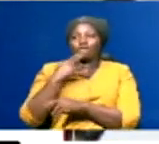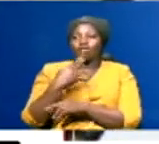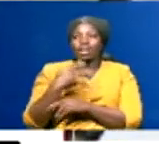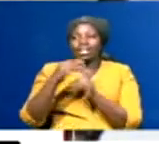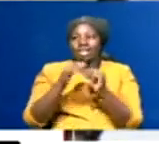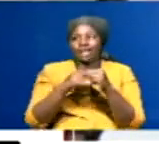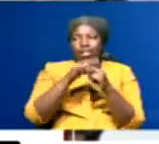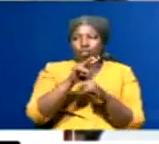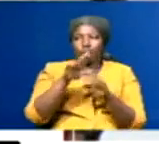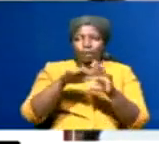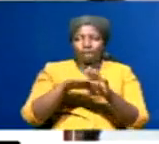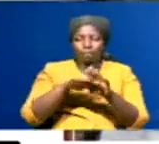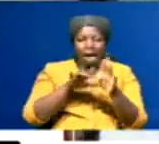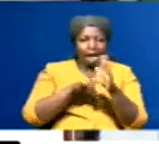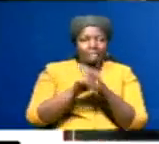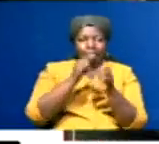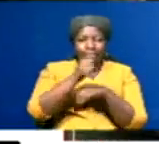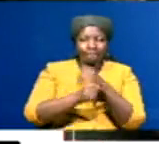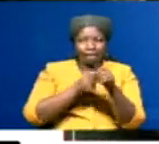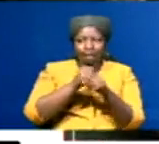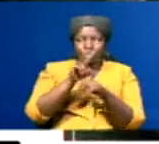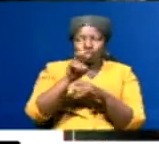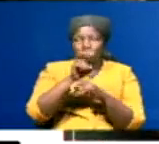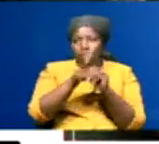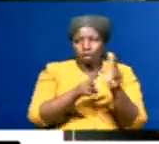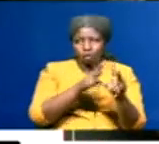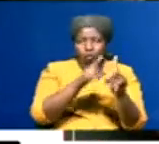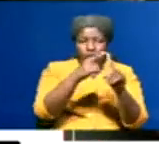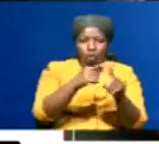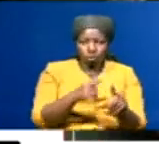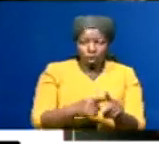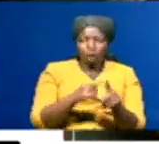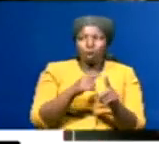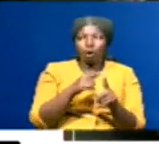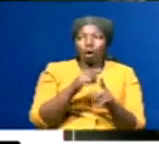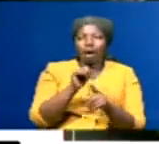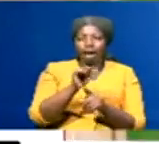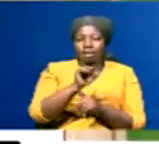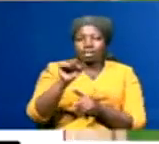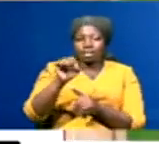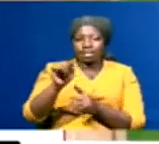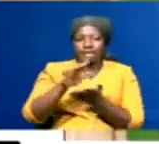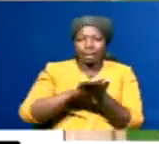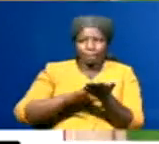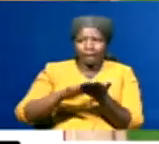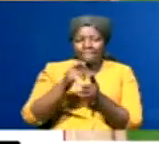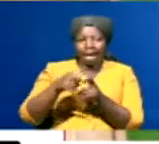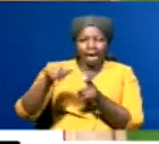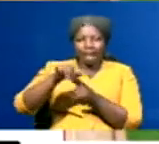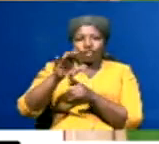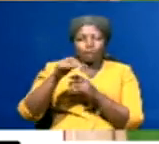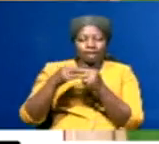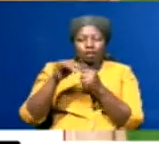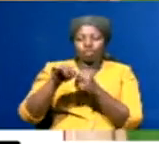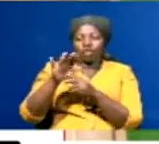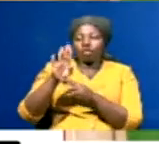10,492 members in the year 2022. The total asset base for the SACCO increased from Kenya shillings 8.5